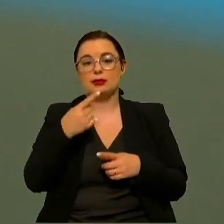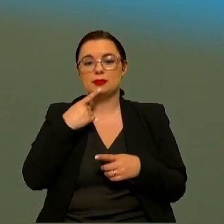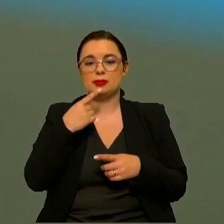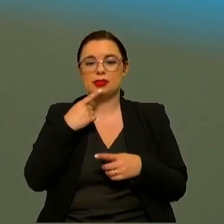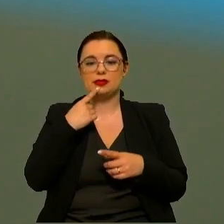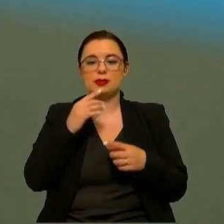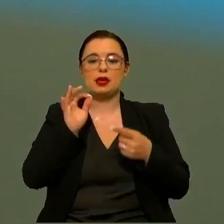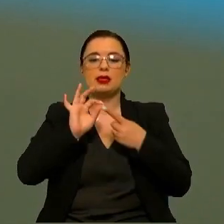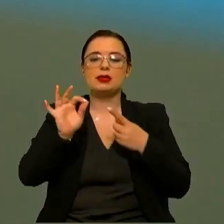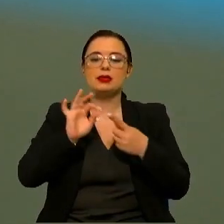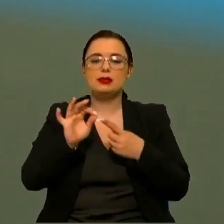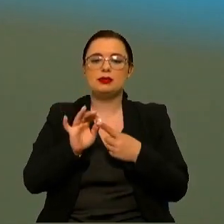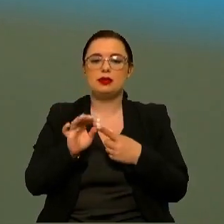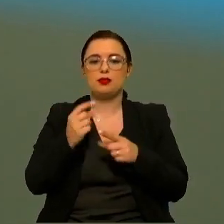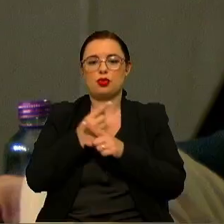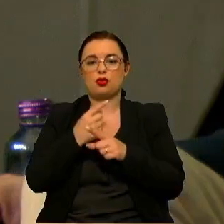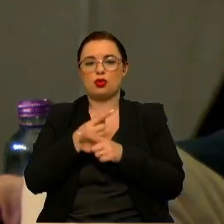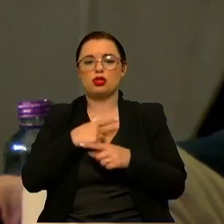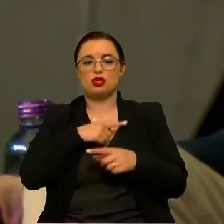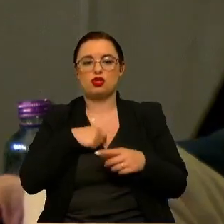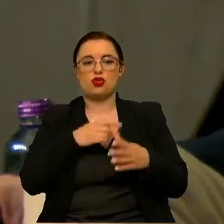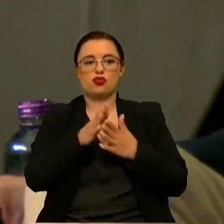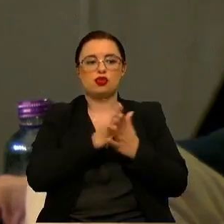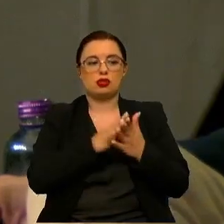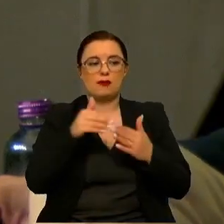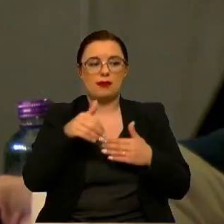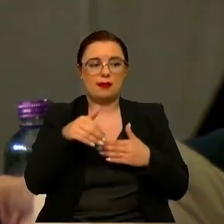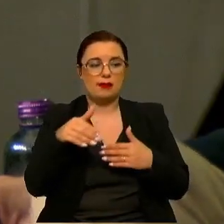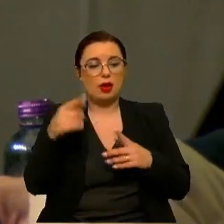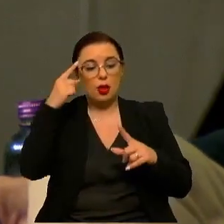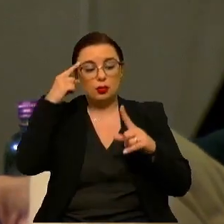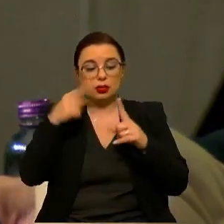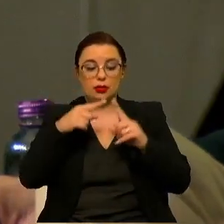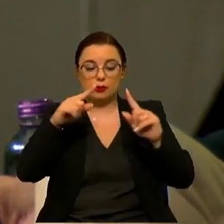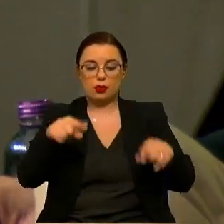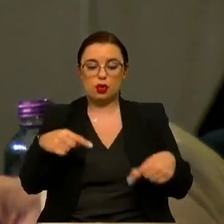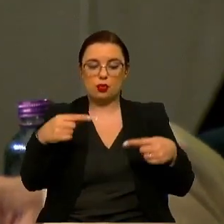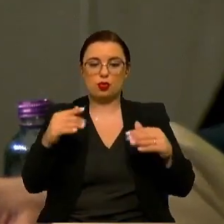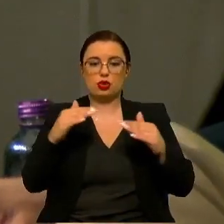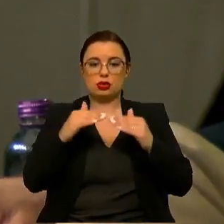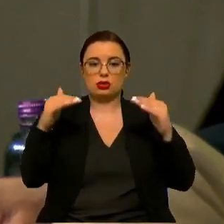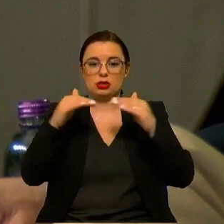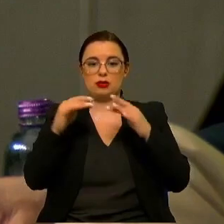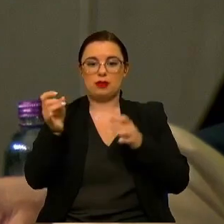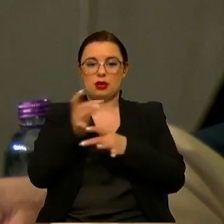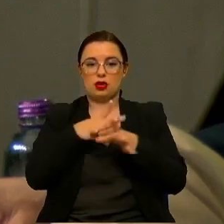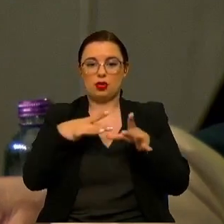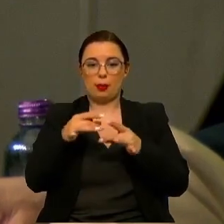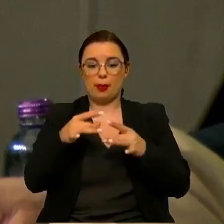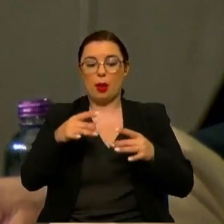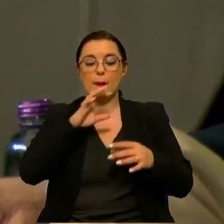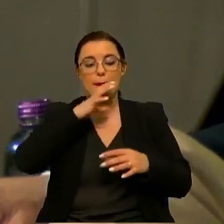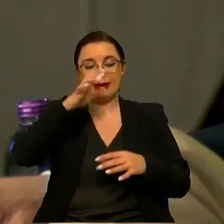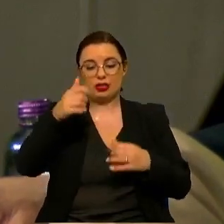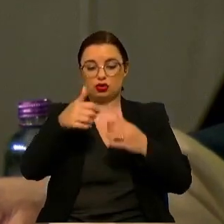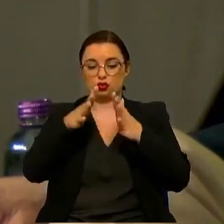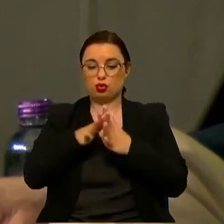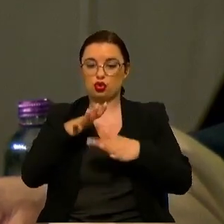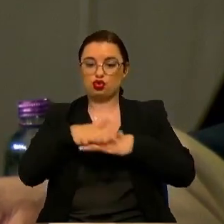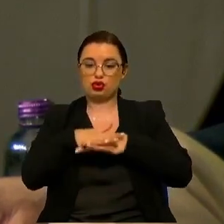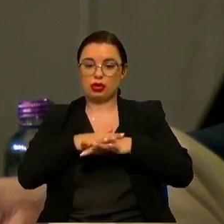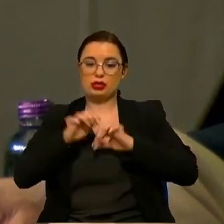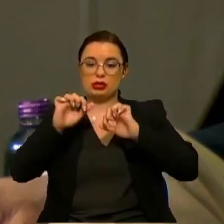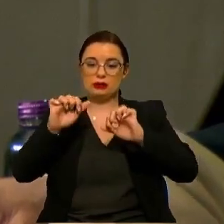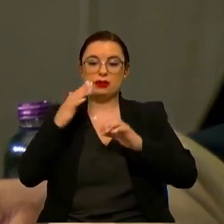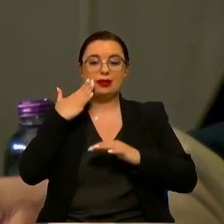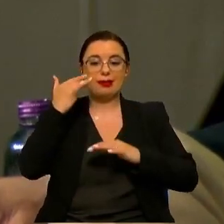to understand what standards will require to be implemented. But yes, at European level, all